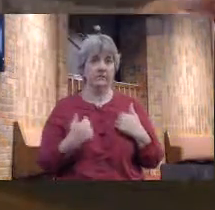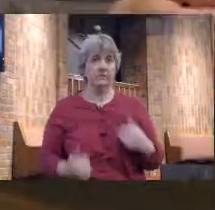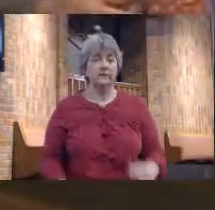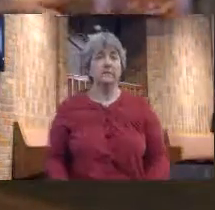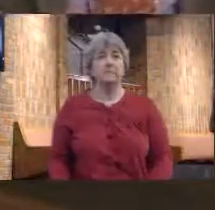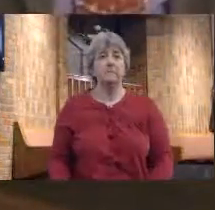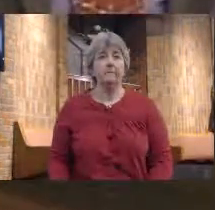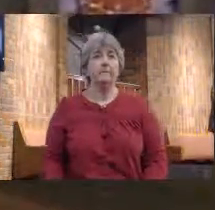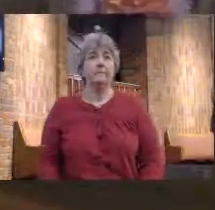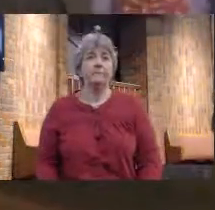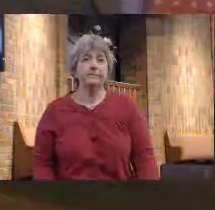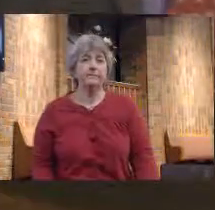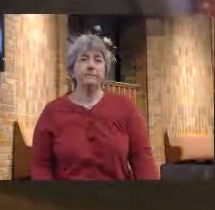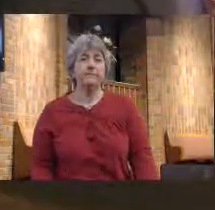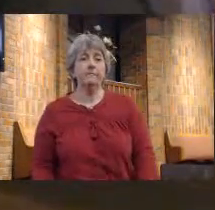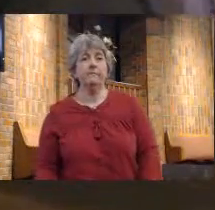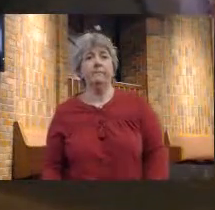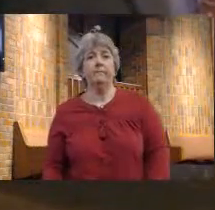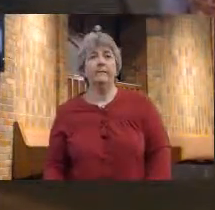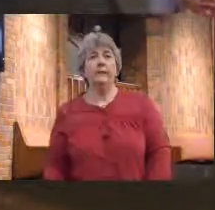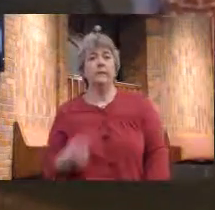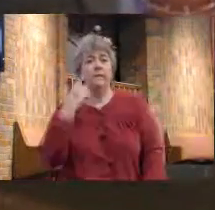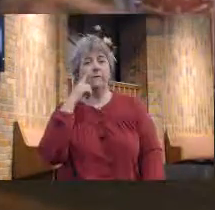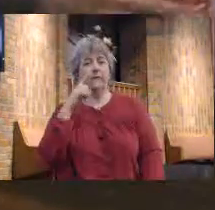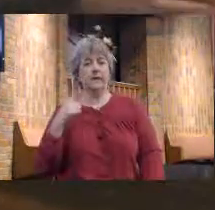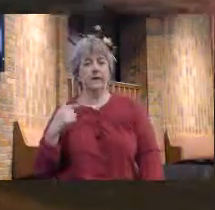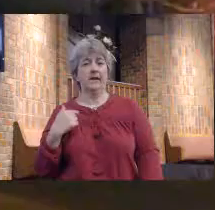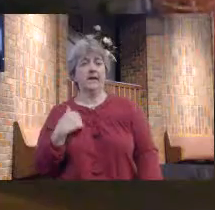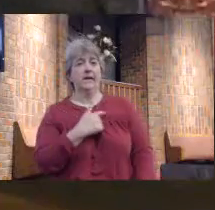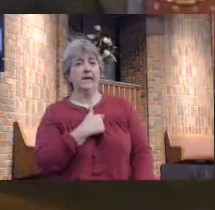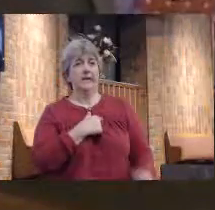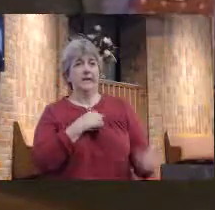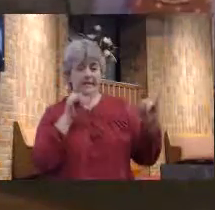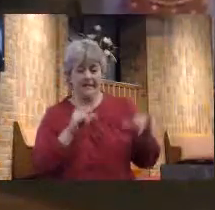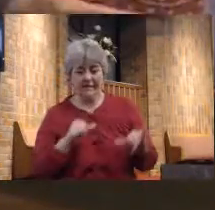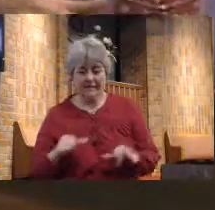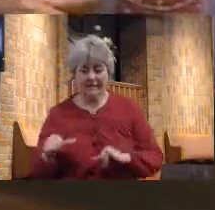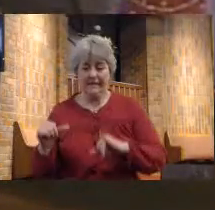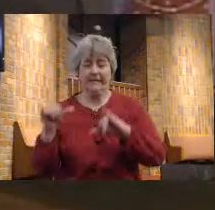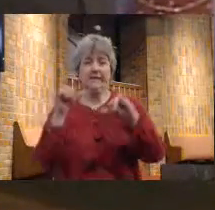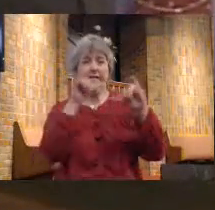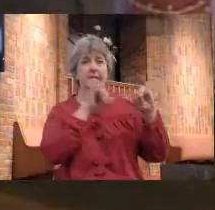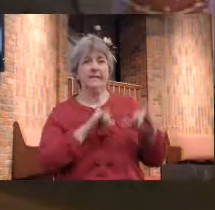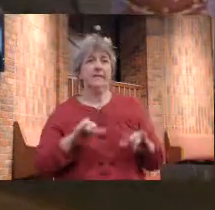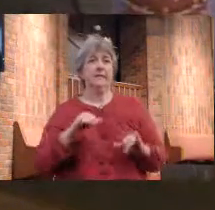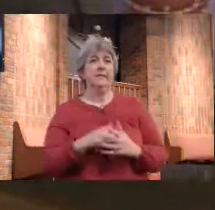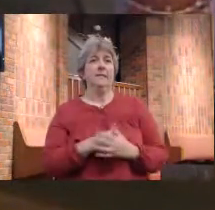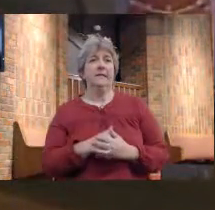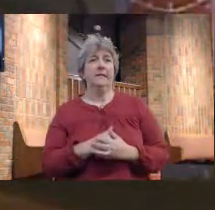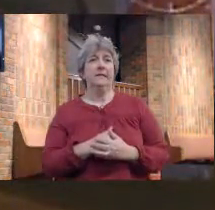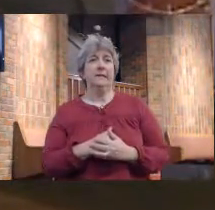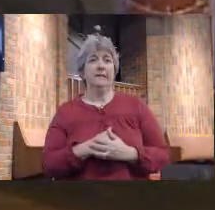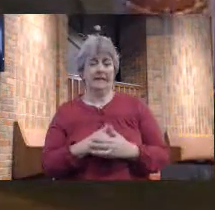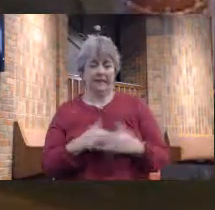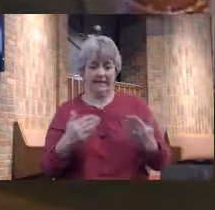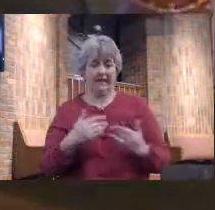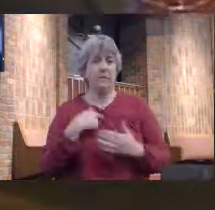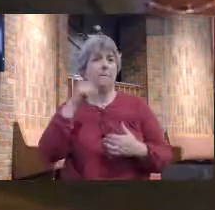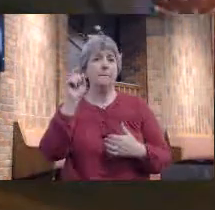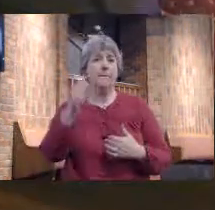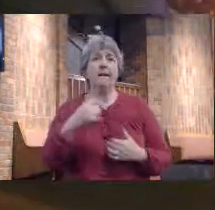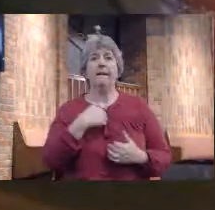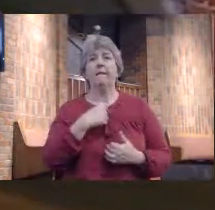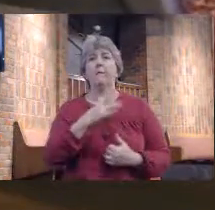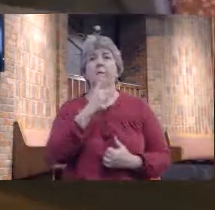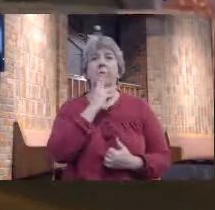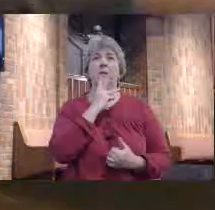In order for us to exist, even to be here, it is necessary for us to constantly be provided with water, with